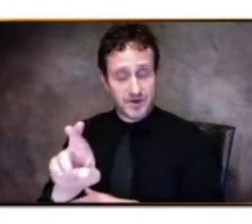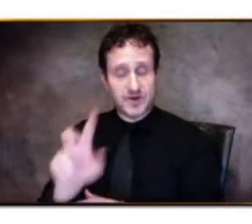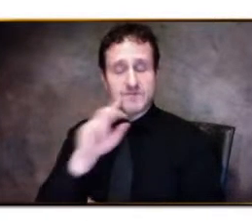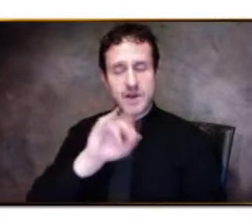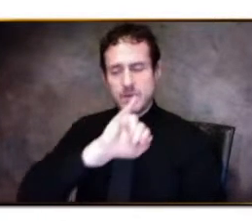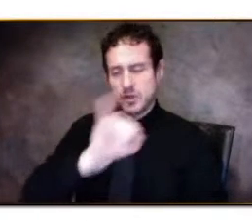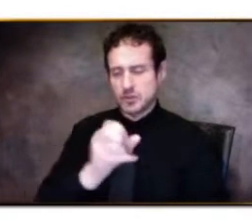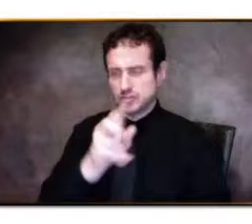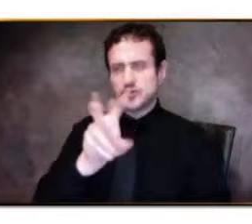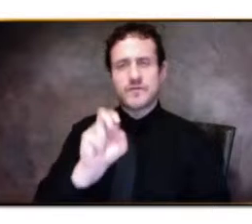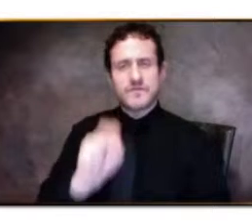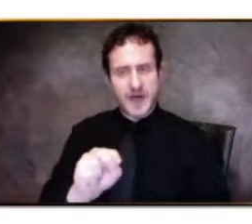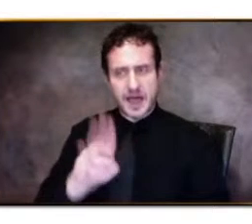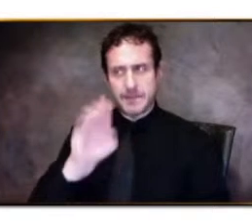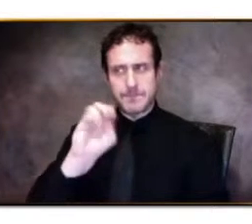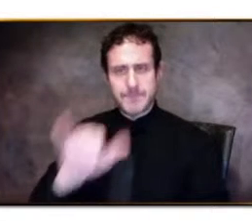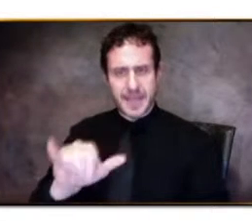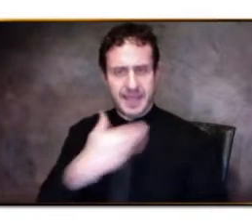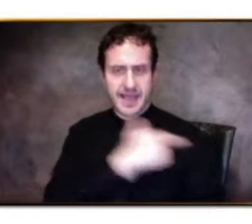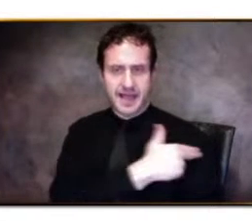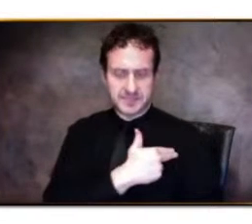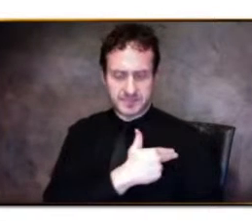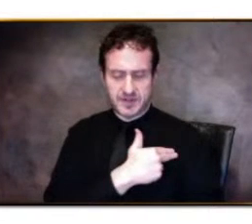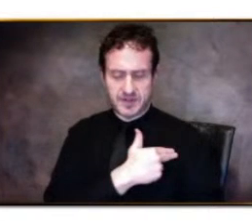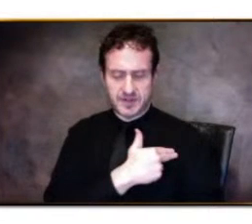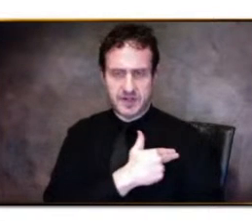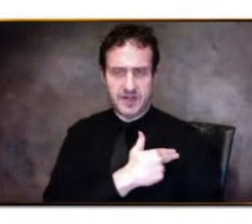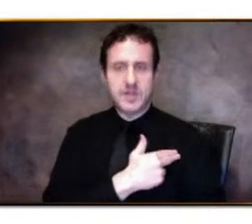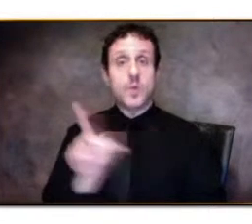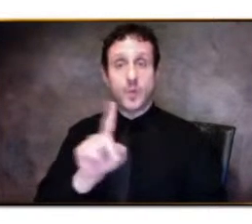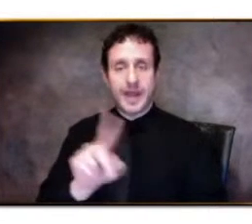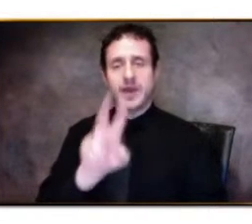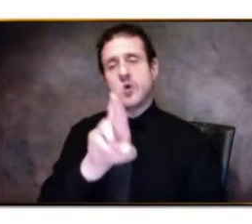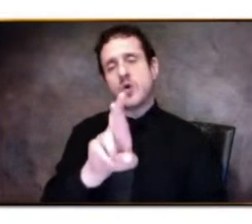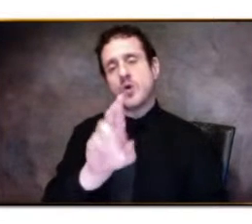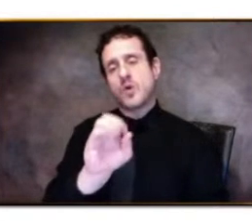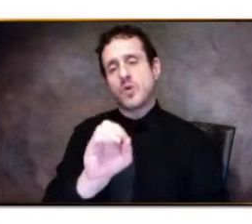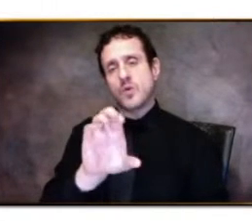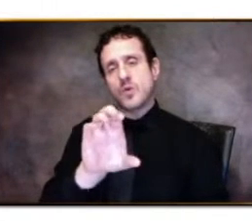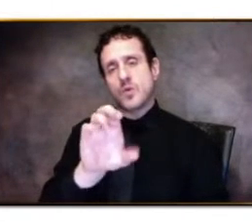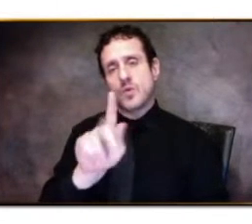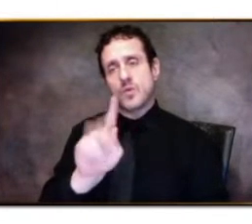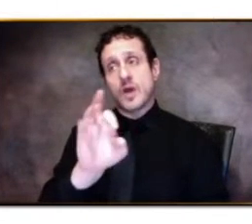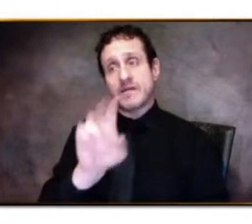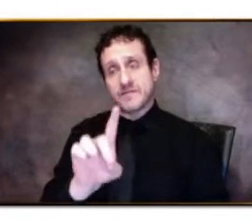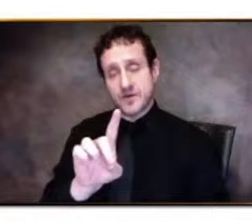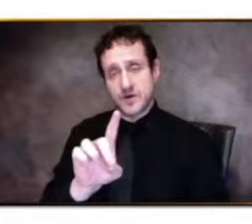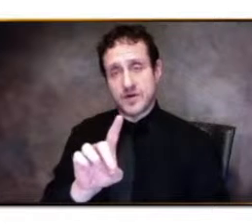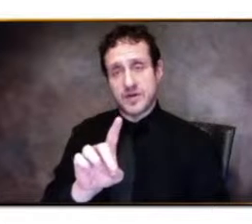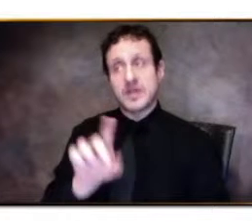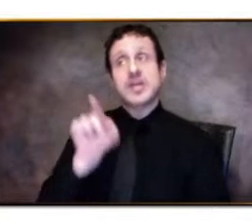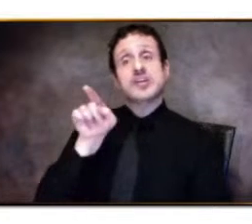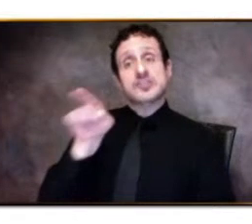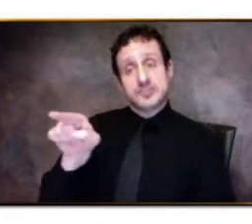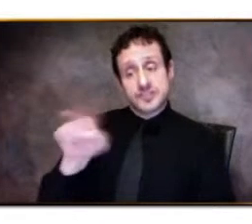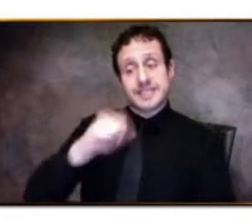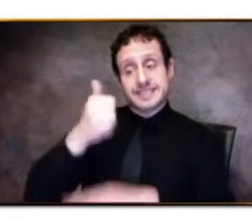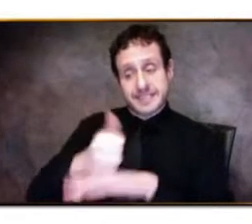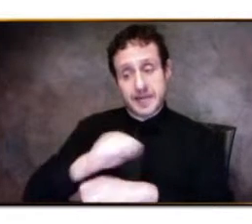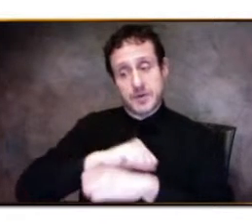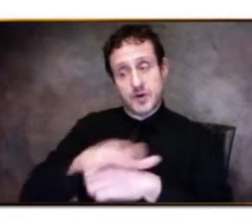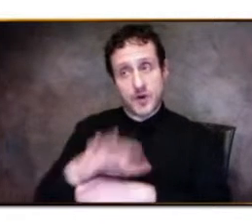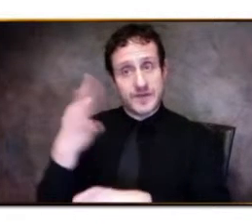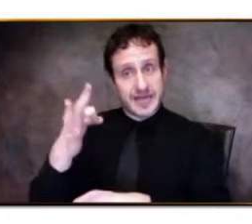Bay Hospital system in Rockford, who designed COVID-19 units in the spring while